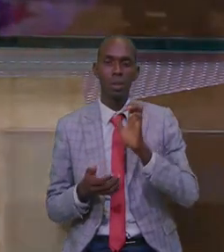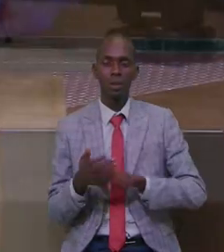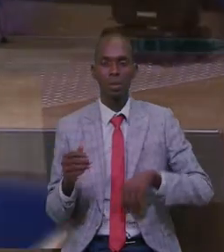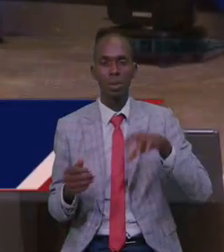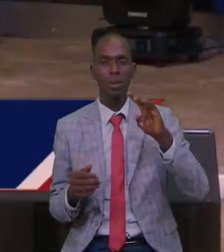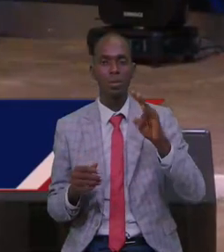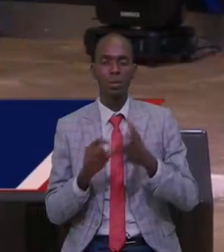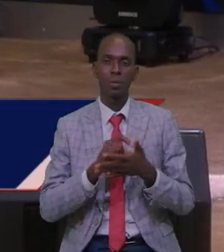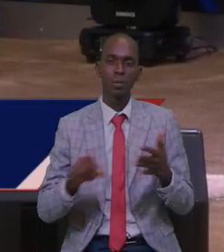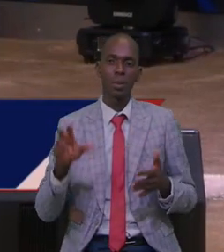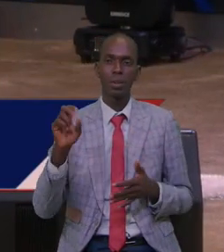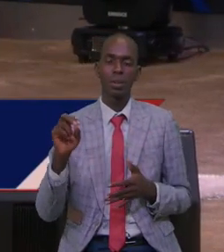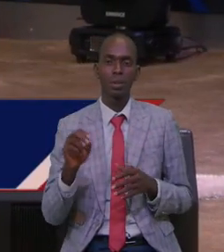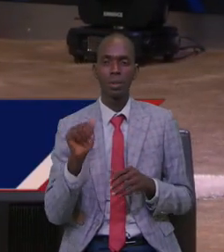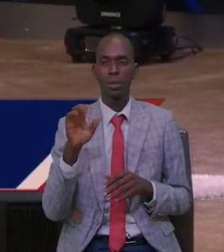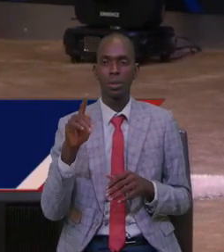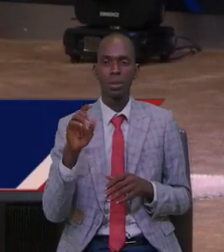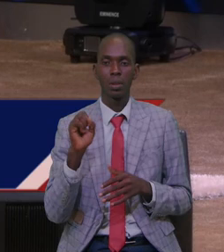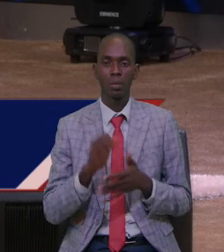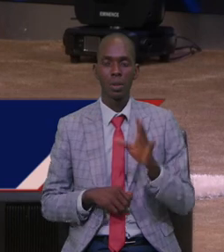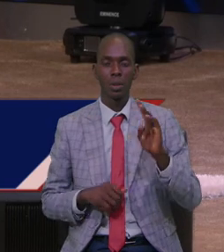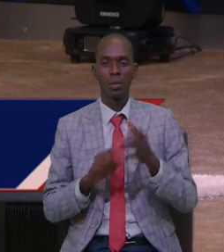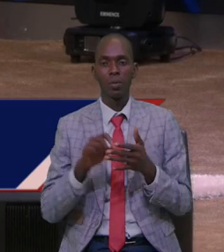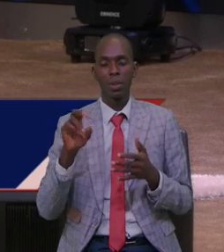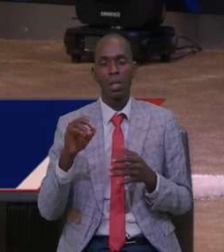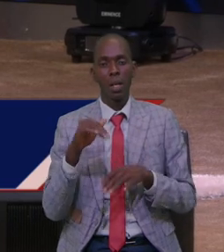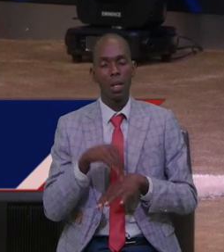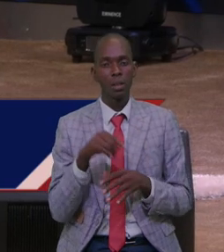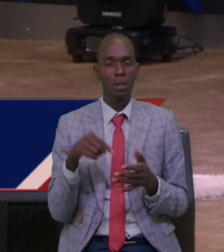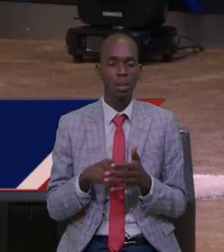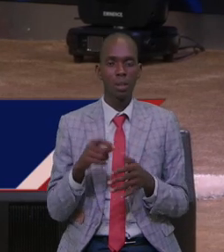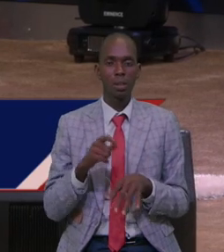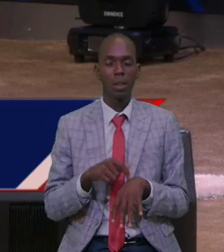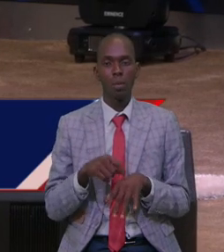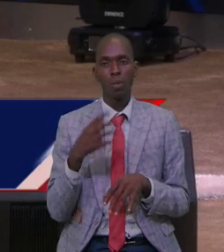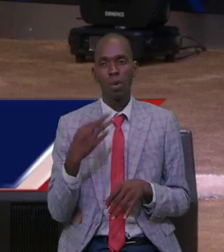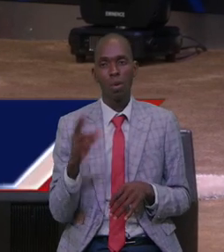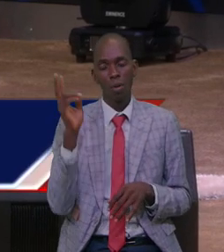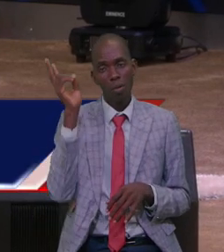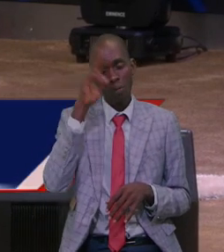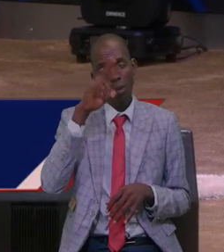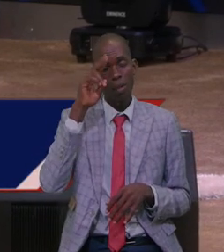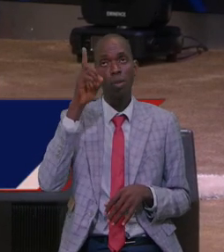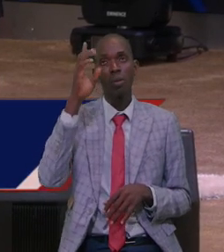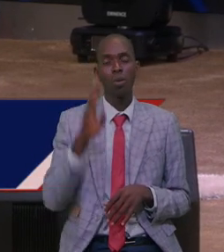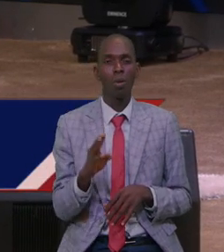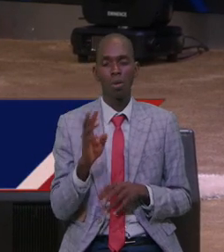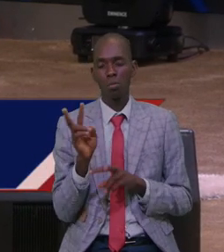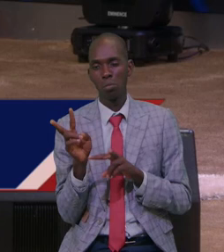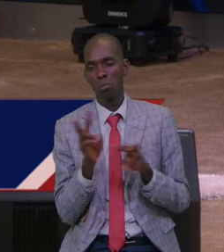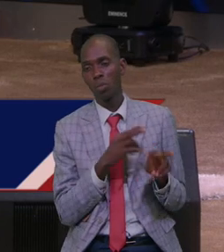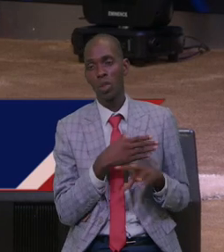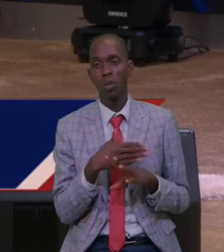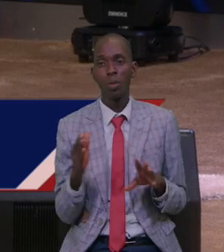reading from verse 30. In verse 30, and the times of this ignorance, God winked at, but now, day of